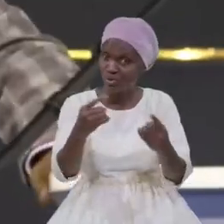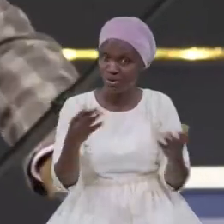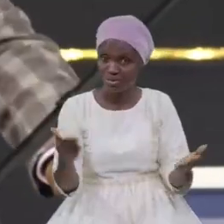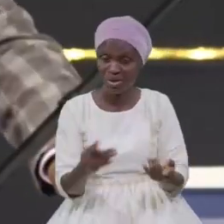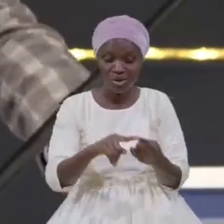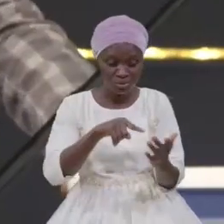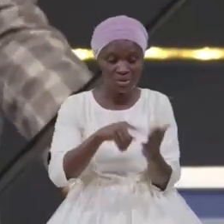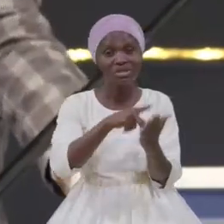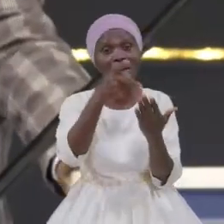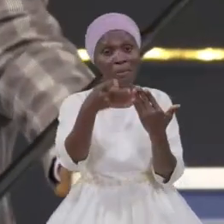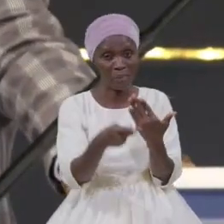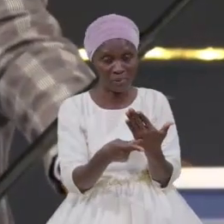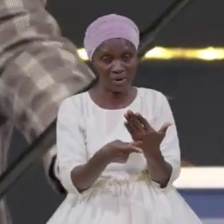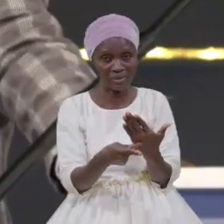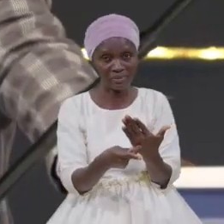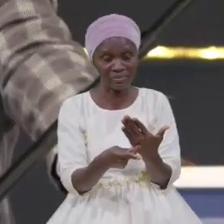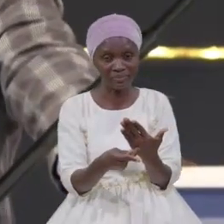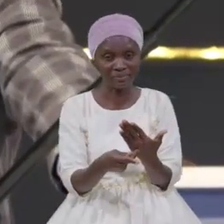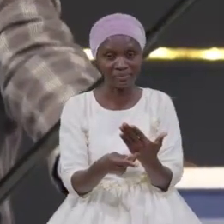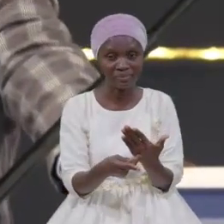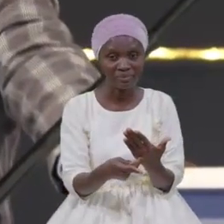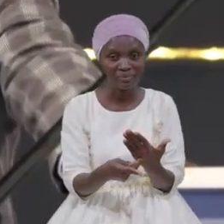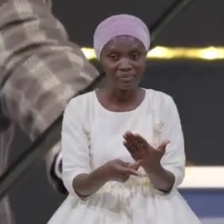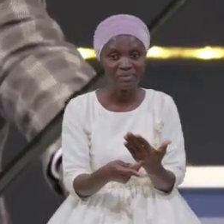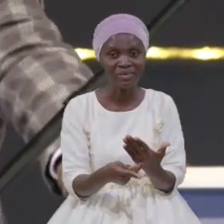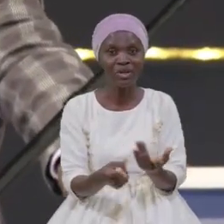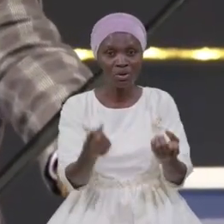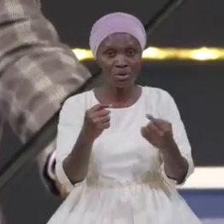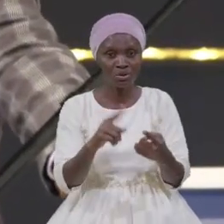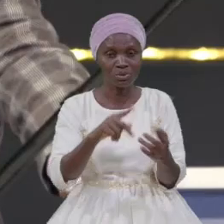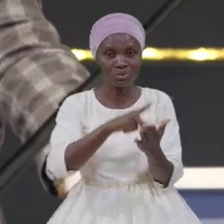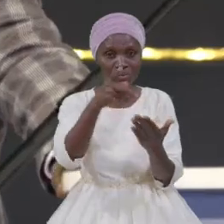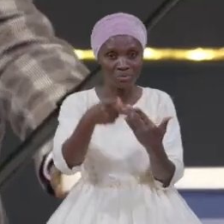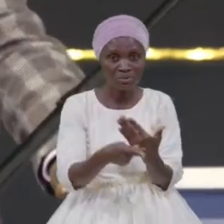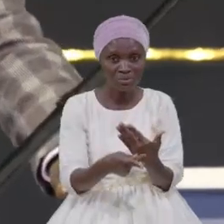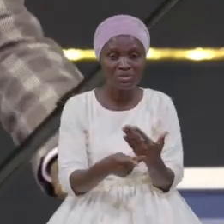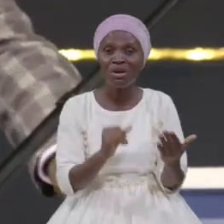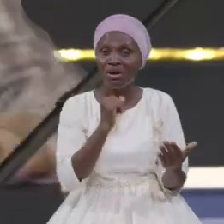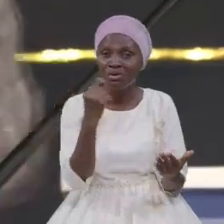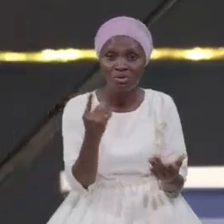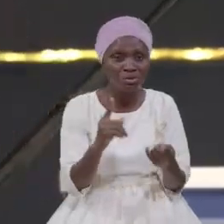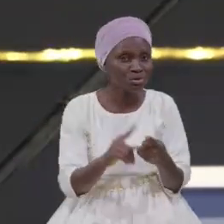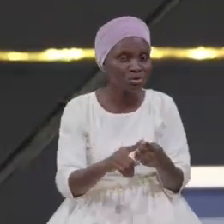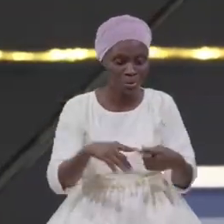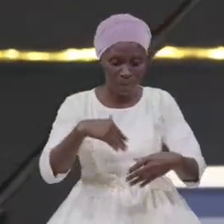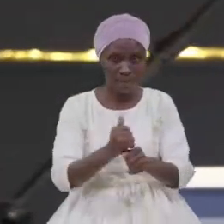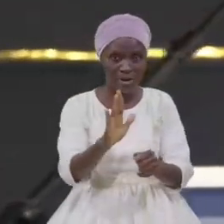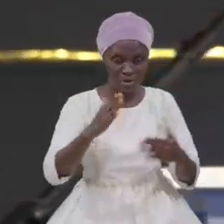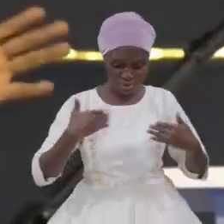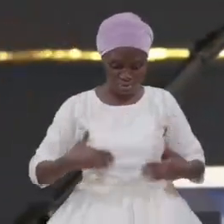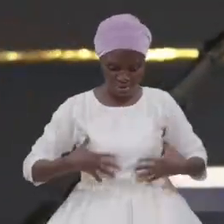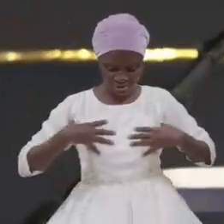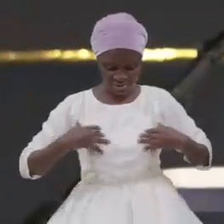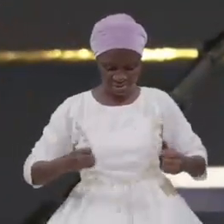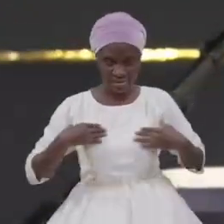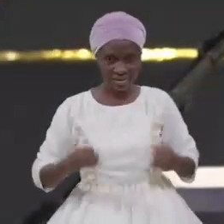holding crusade just to get your body healed. That's a little thing. You know, the body, we carry the